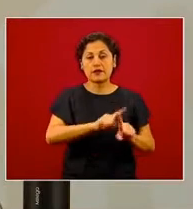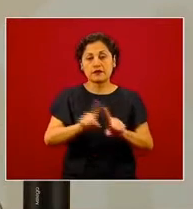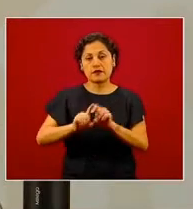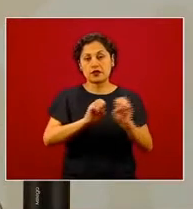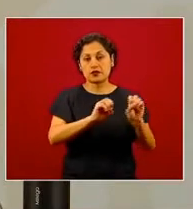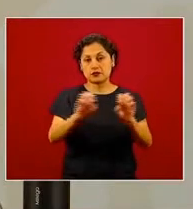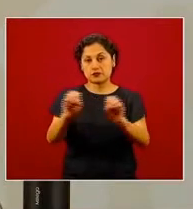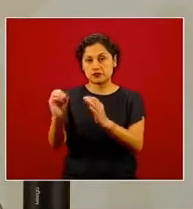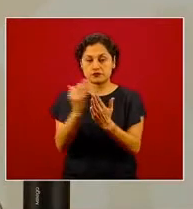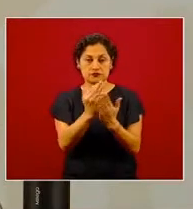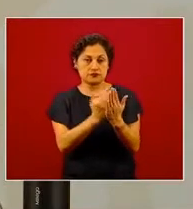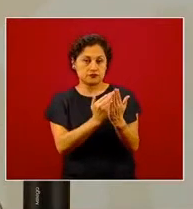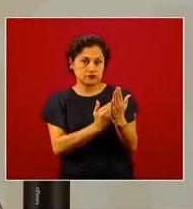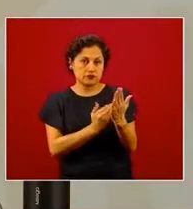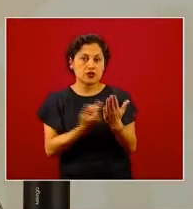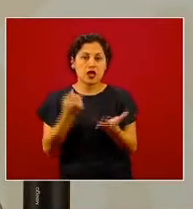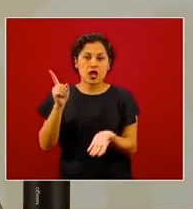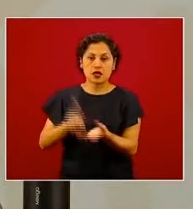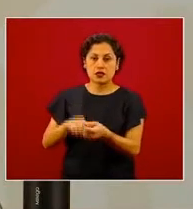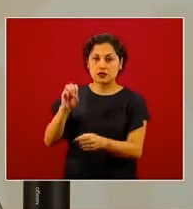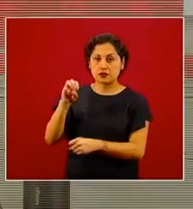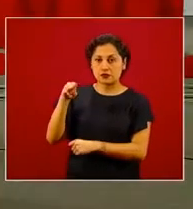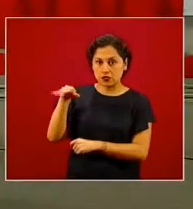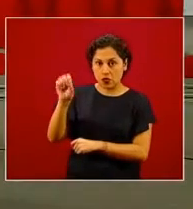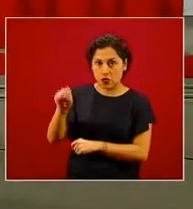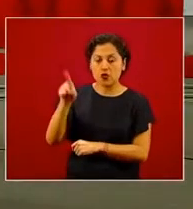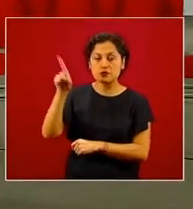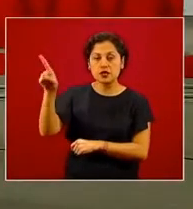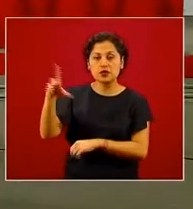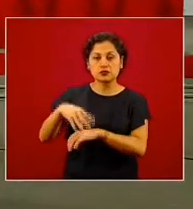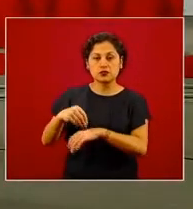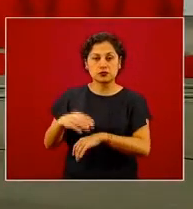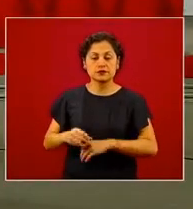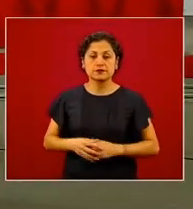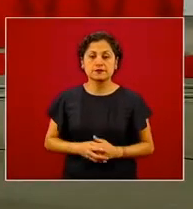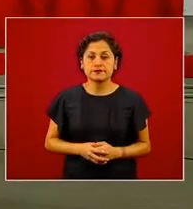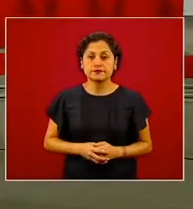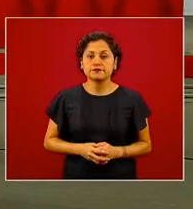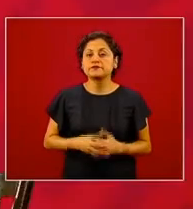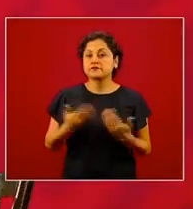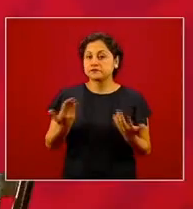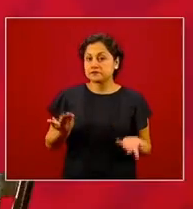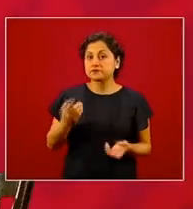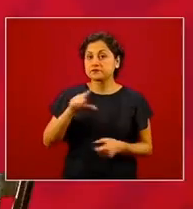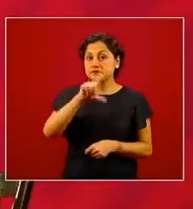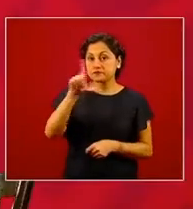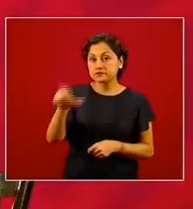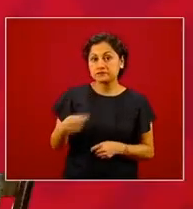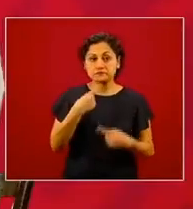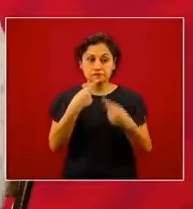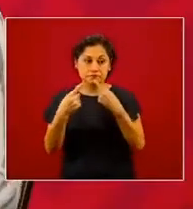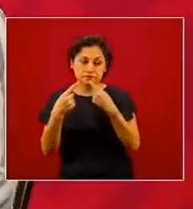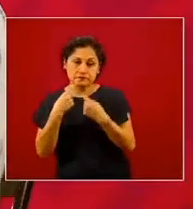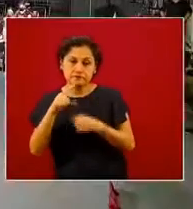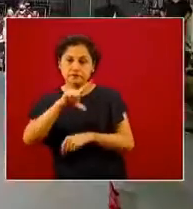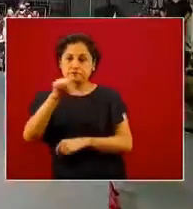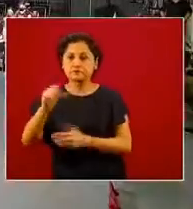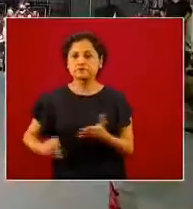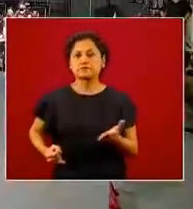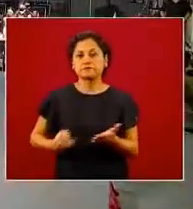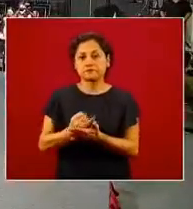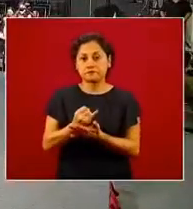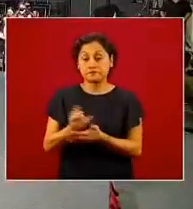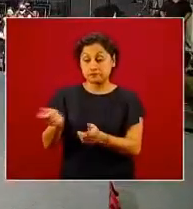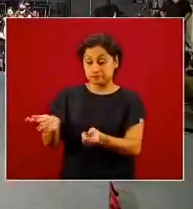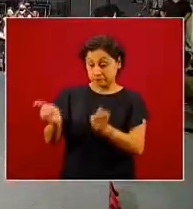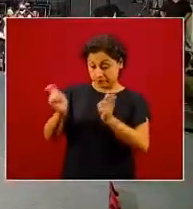and developed the regulations specifically in that region based on the WHO, and the decision was made. So